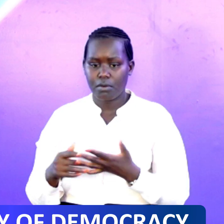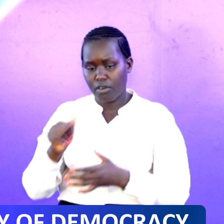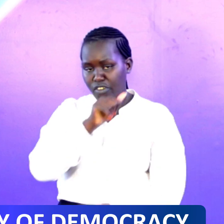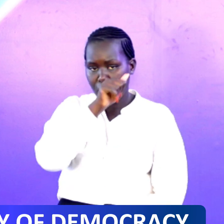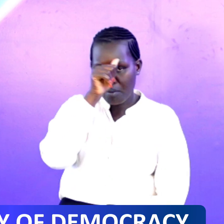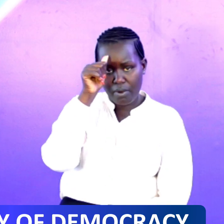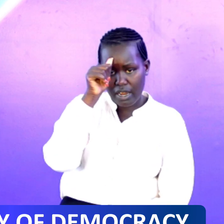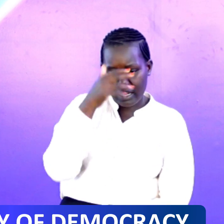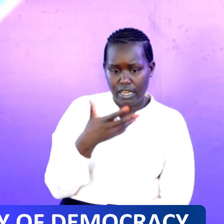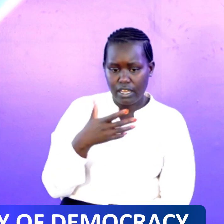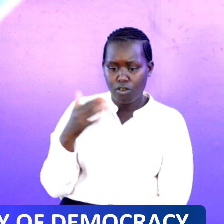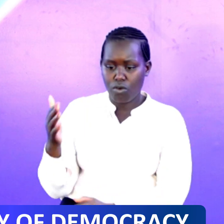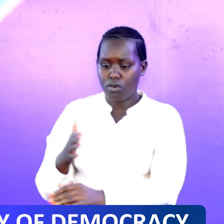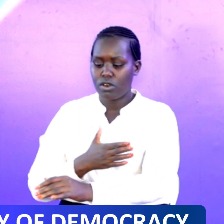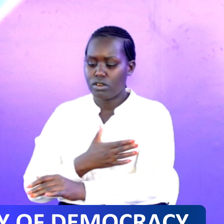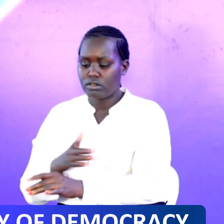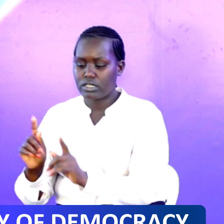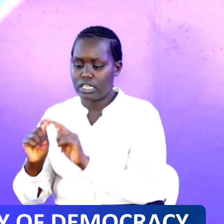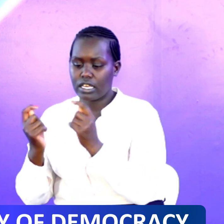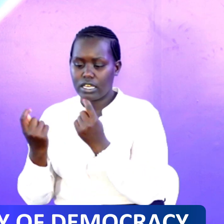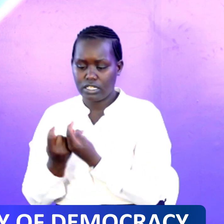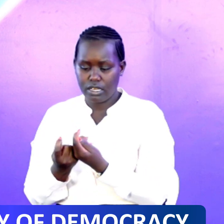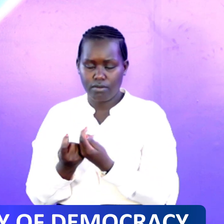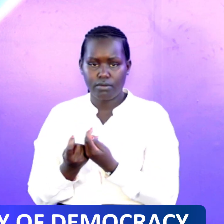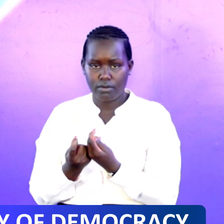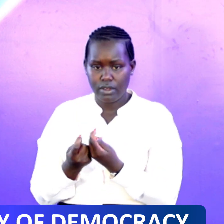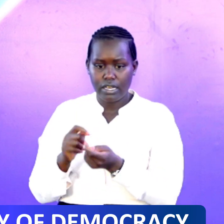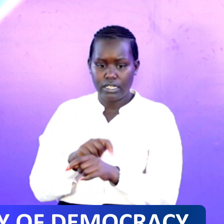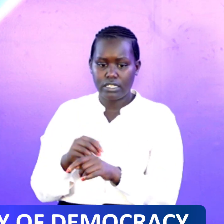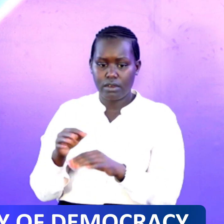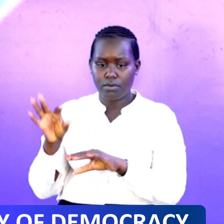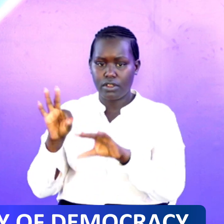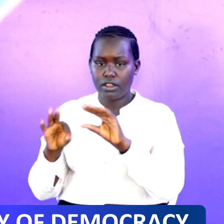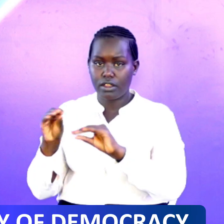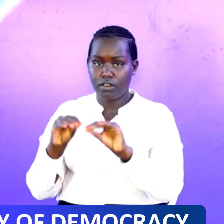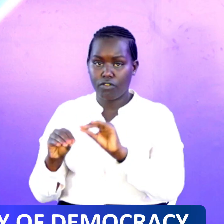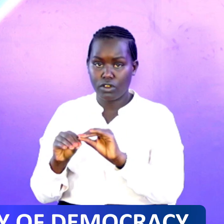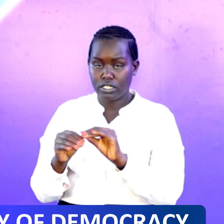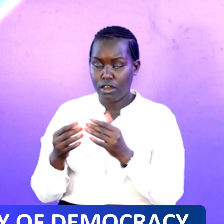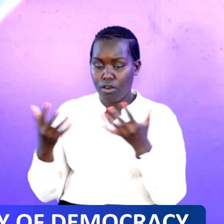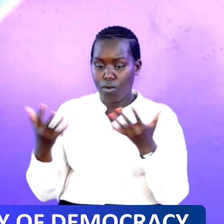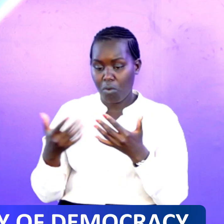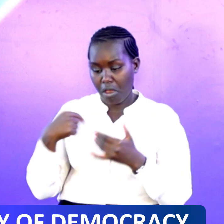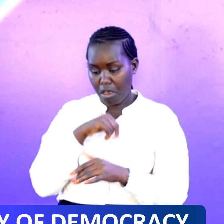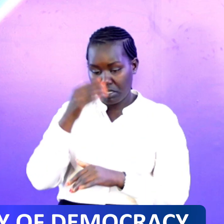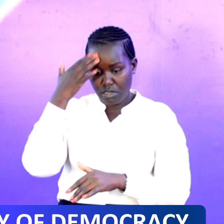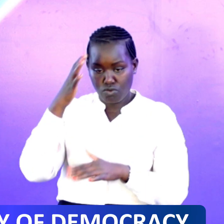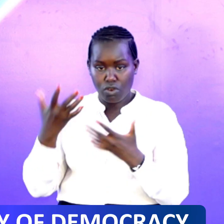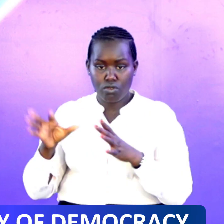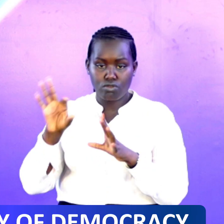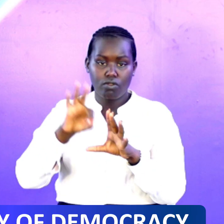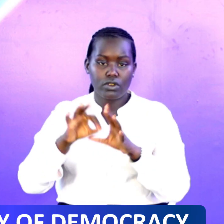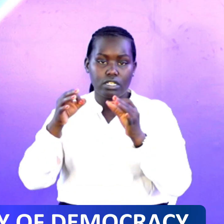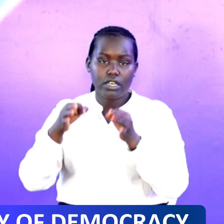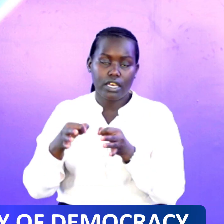it? On choir singing for people as they vote, isn't it? But they don't know how to vote. You're getting me? If that 66